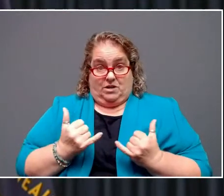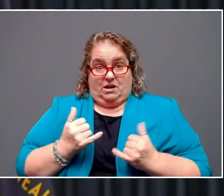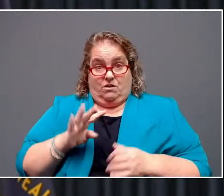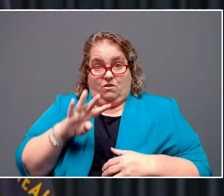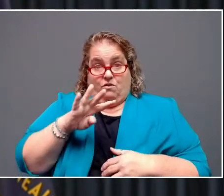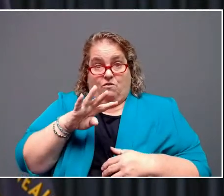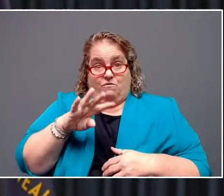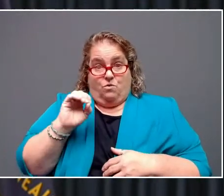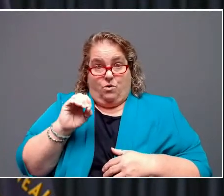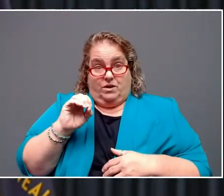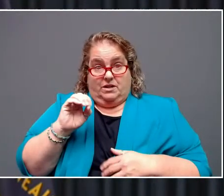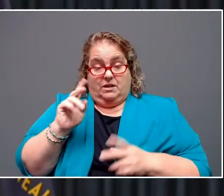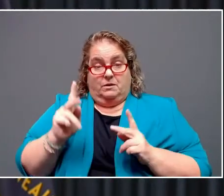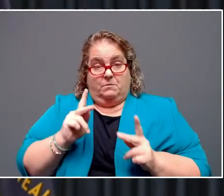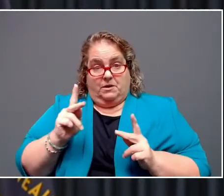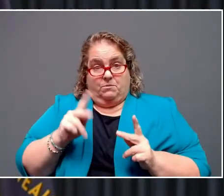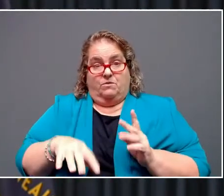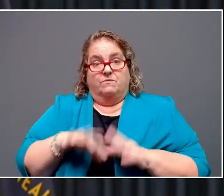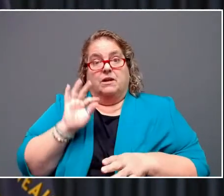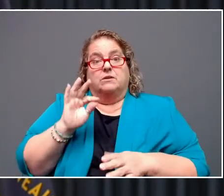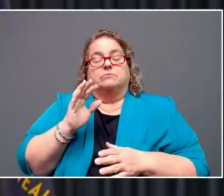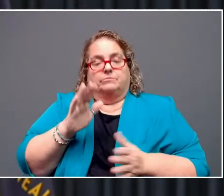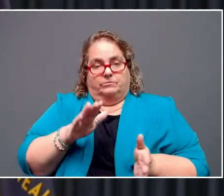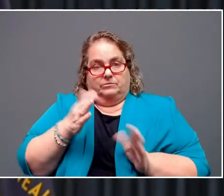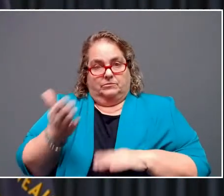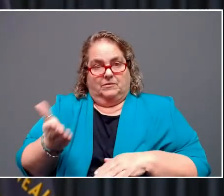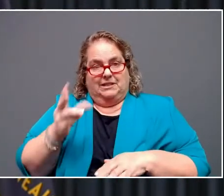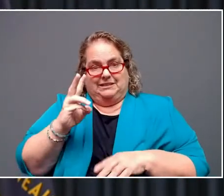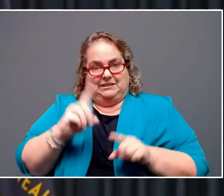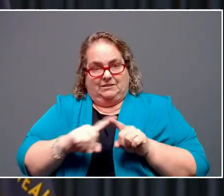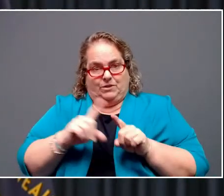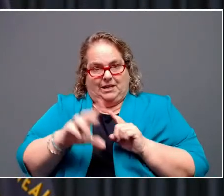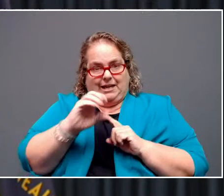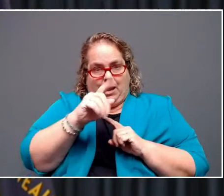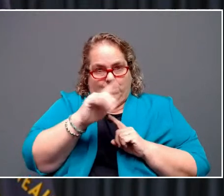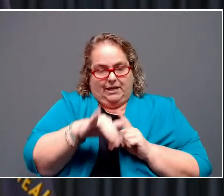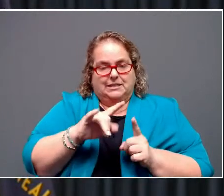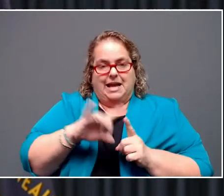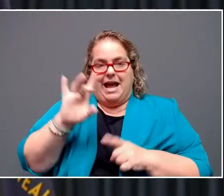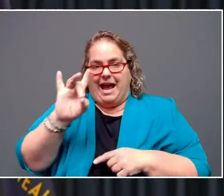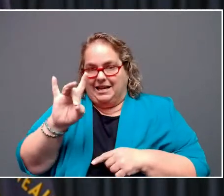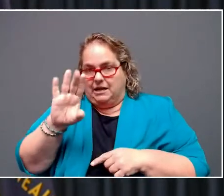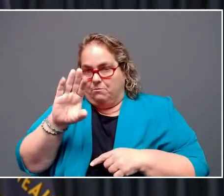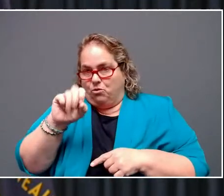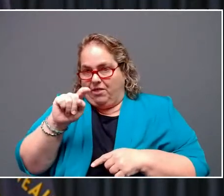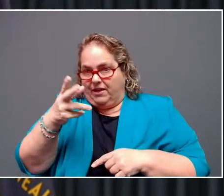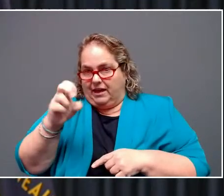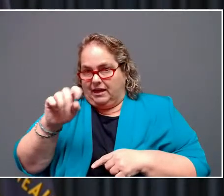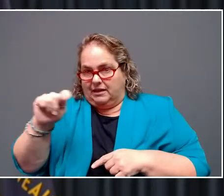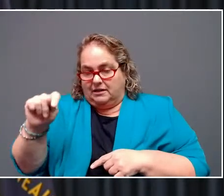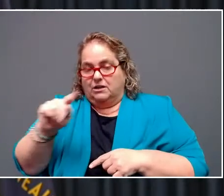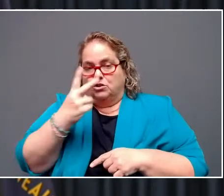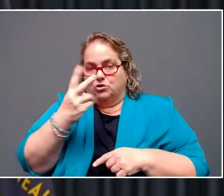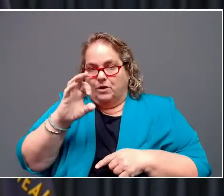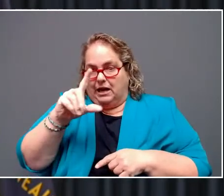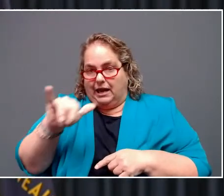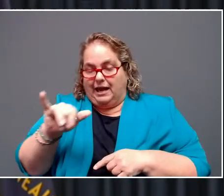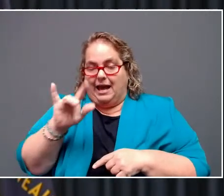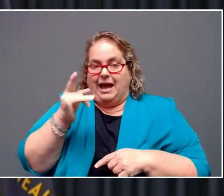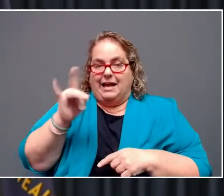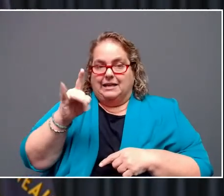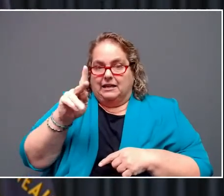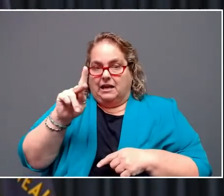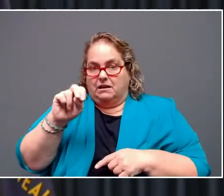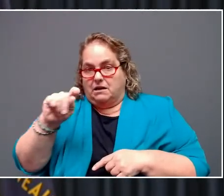fatalities in 6 counties, 8 in Breathitt, 2 in Clay, 19 in Knott, 3 in Letcher, 7 in